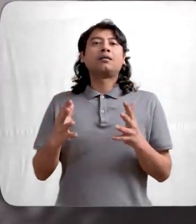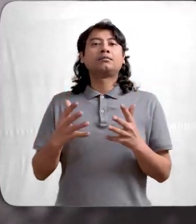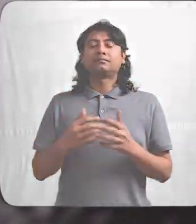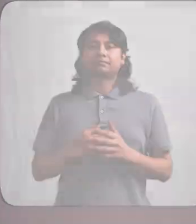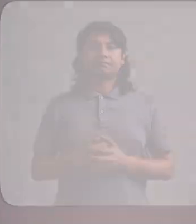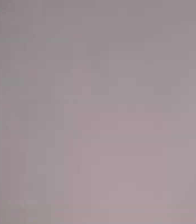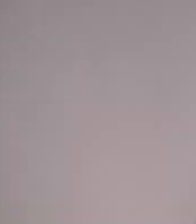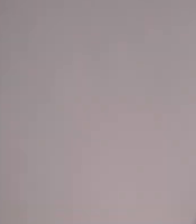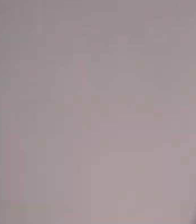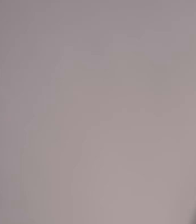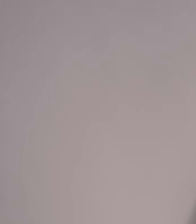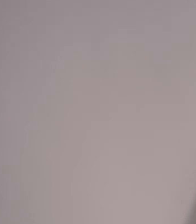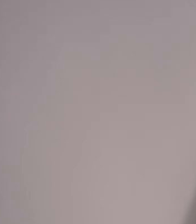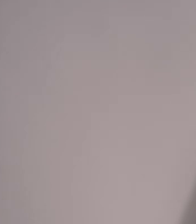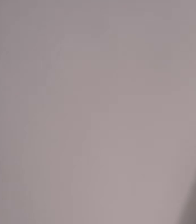of impact.